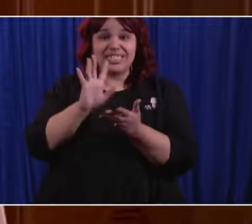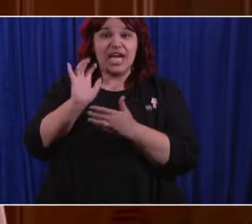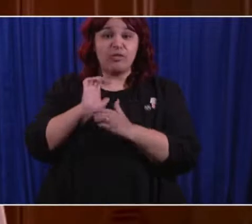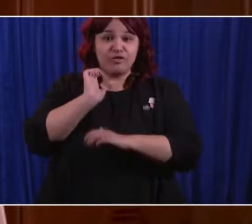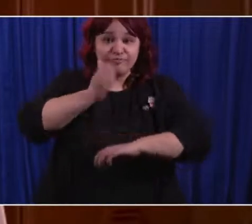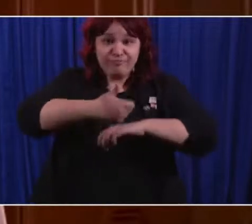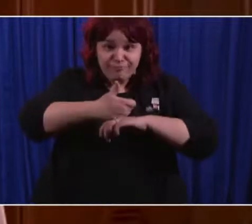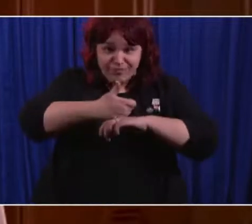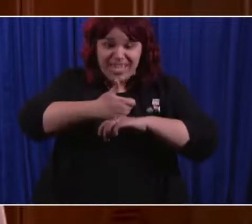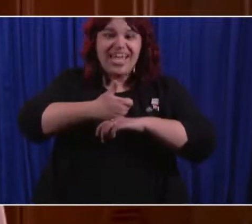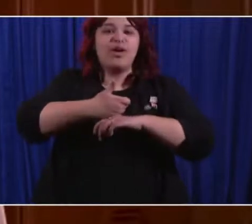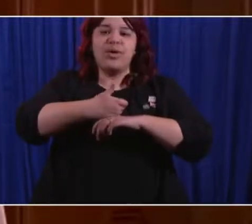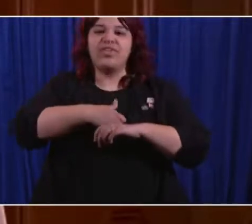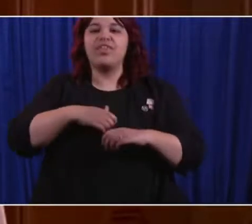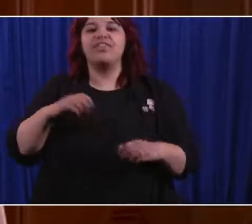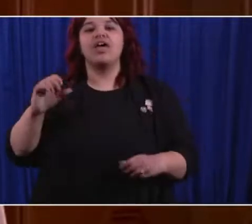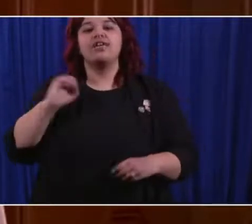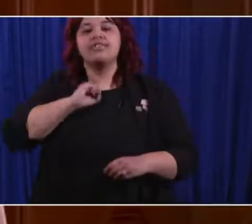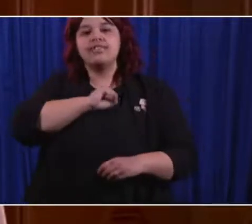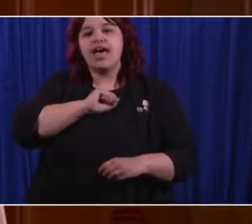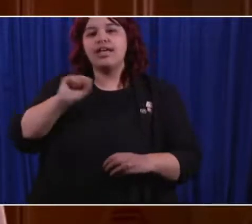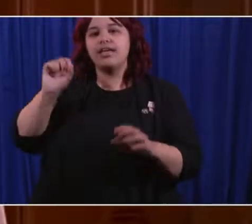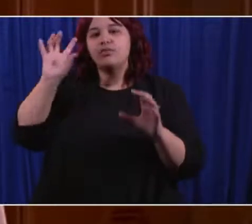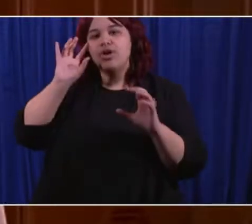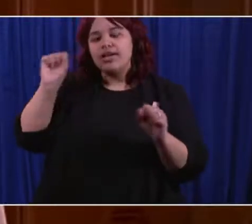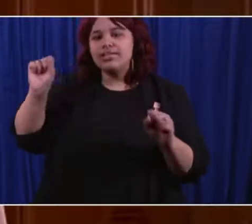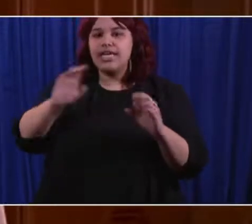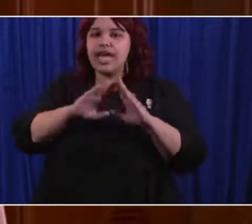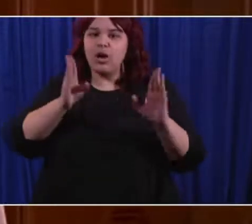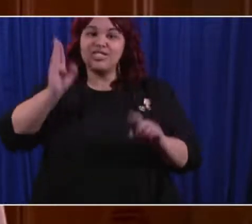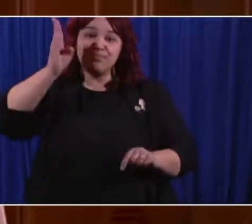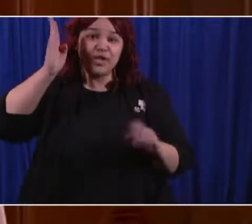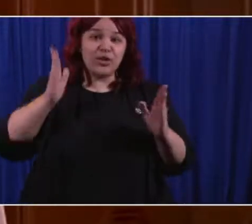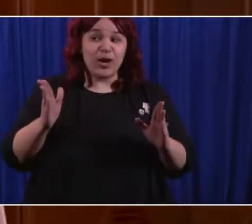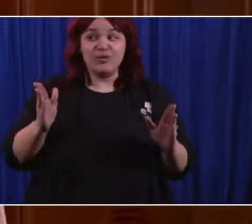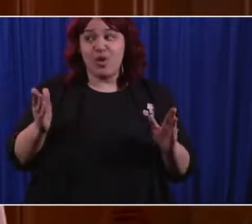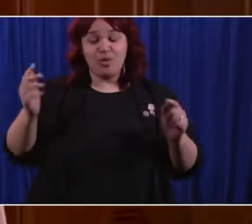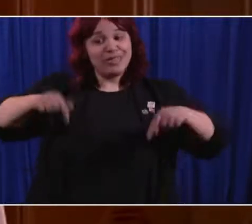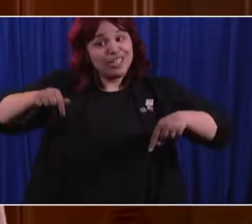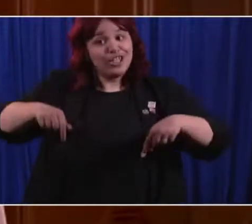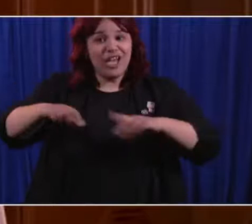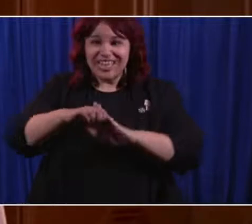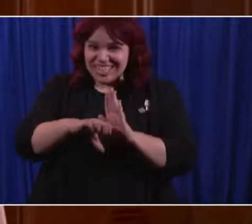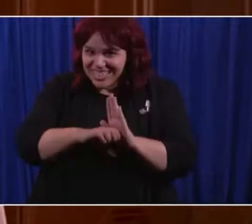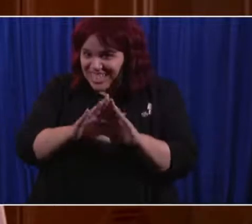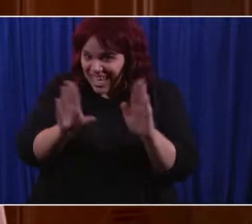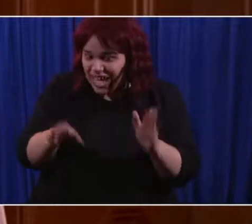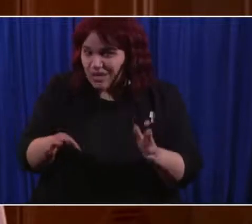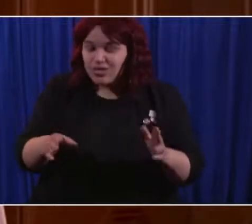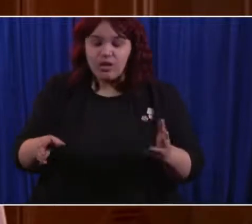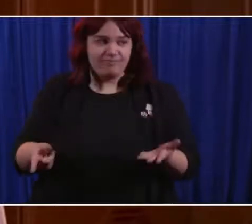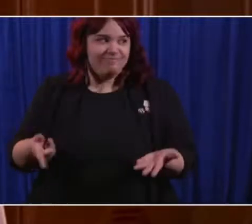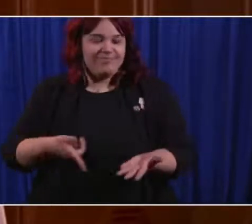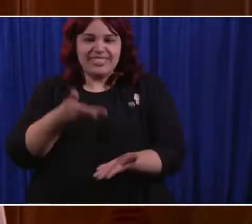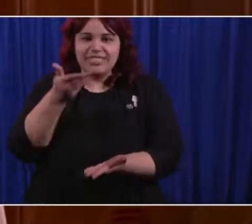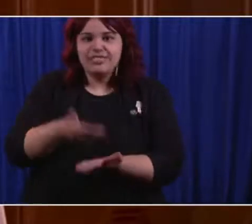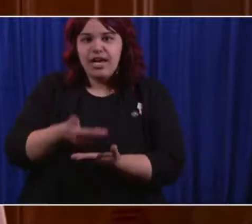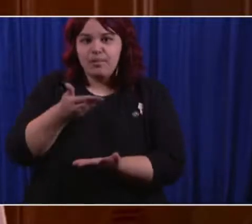week was in this room as well. So, yeah, it's an example, Jim, I think,